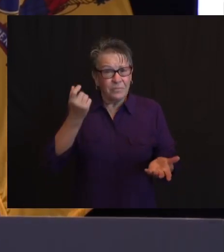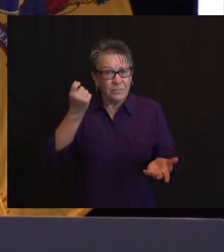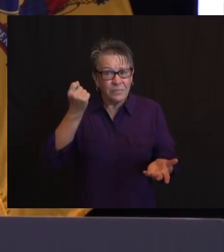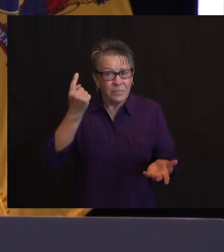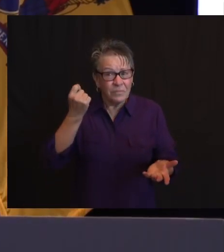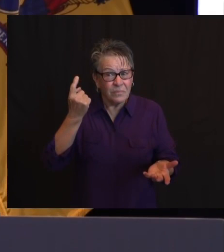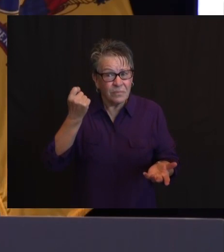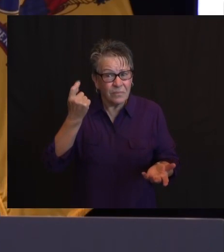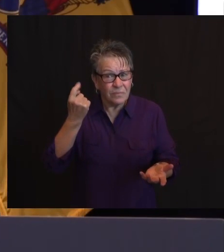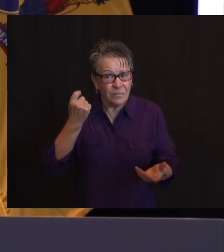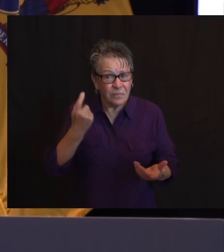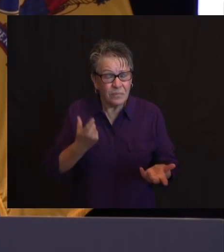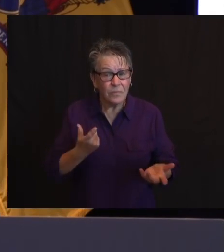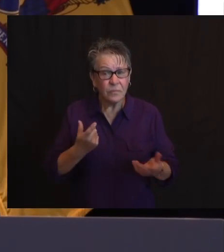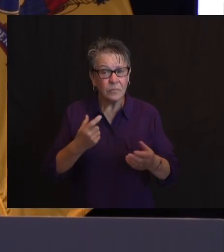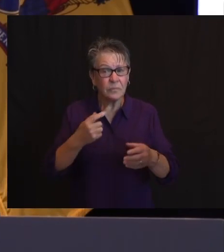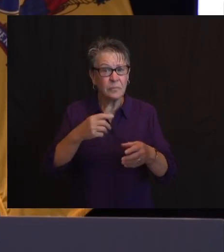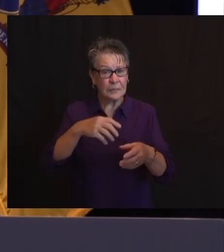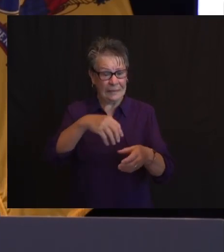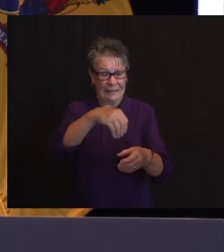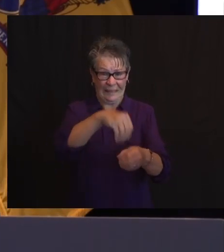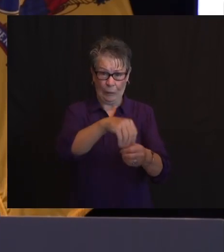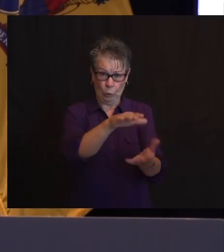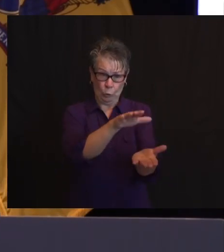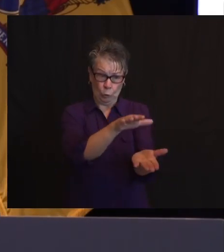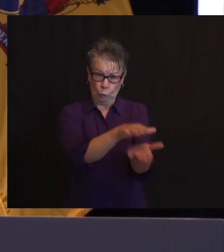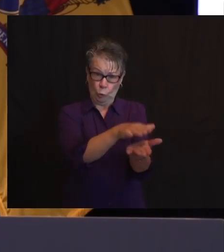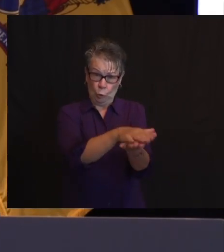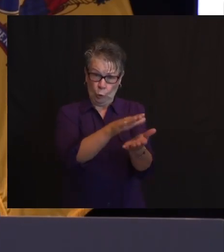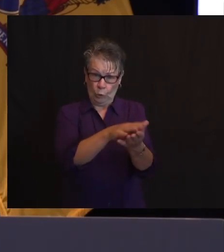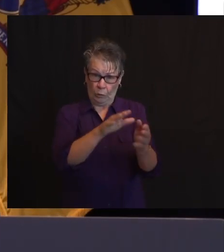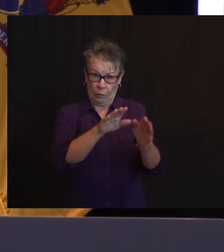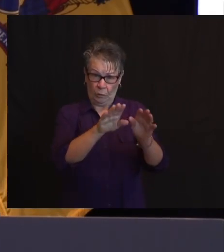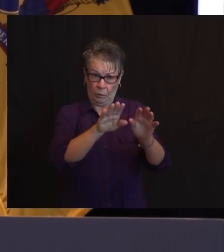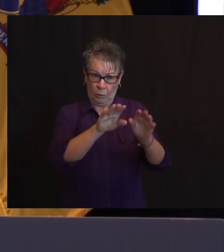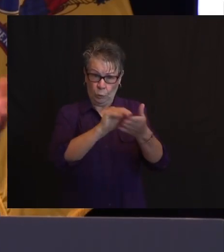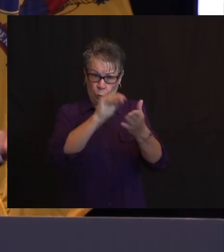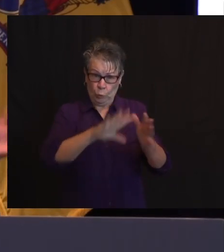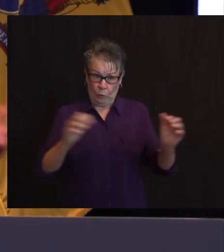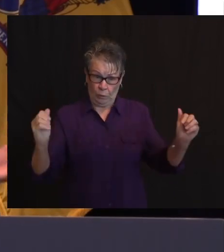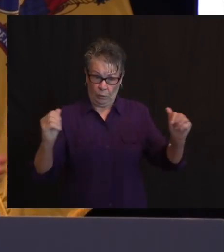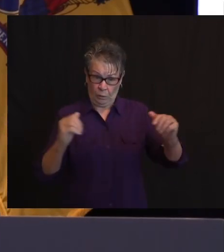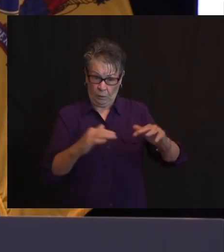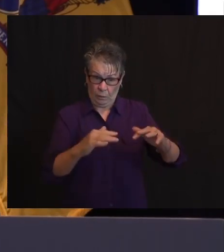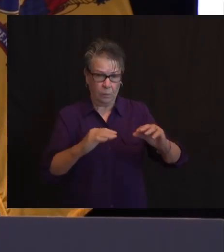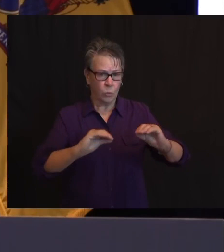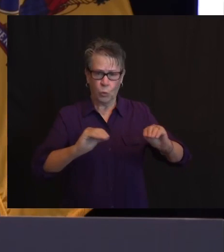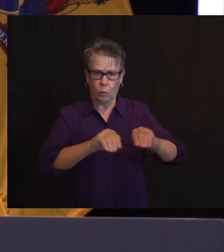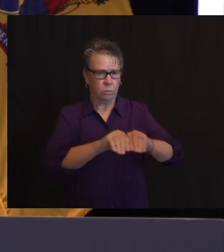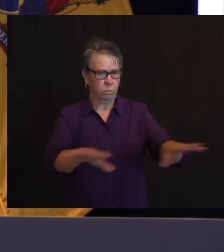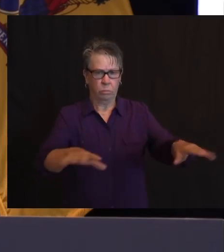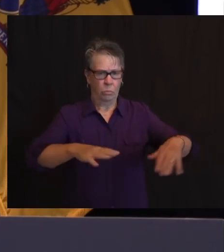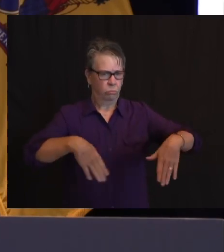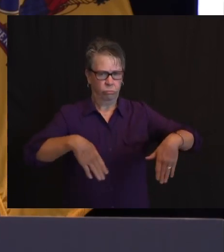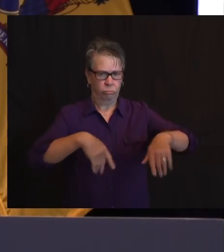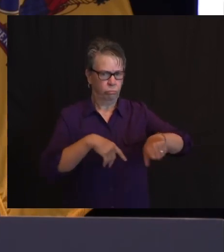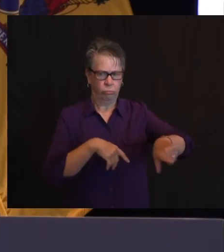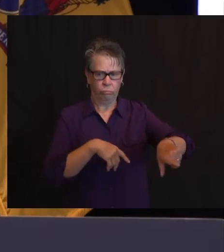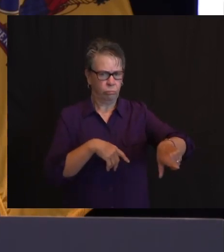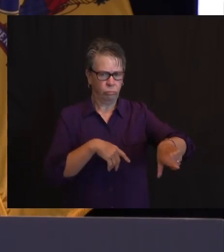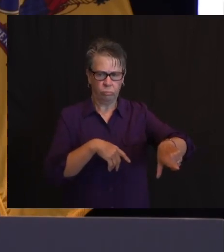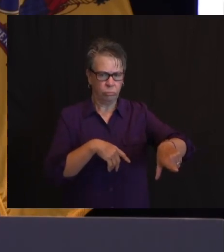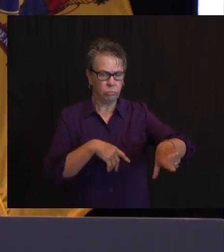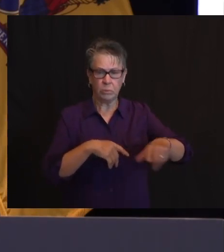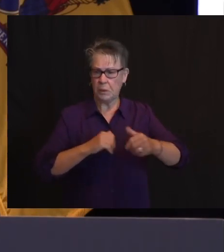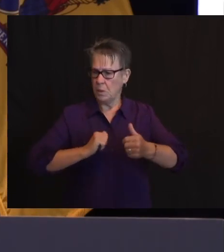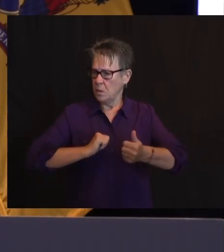it's related to playing sports, and yet you've got kids on sports teams who have it, we believe at the moment, for